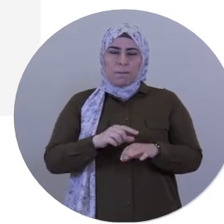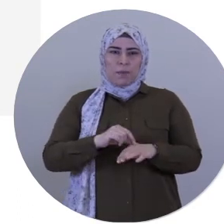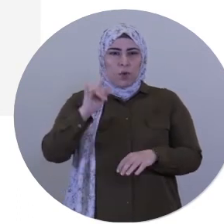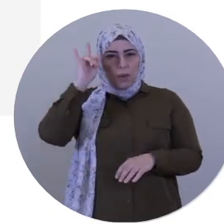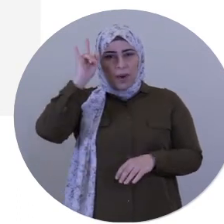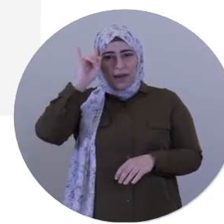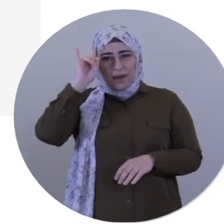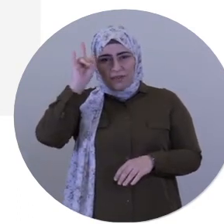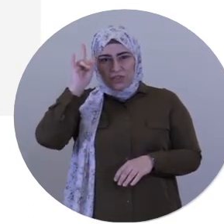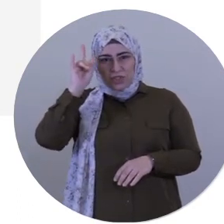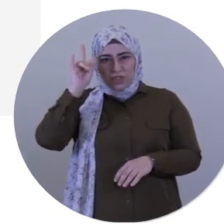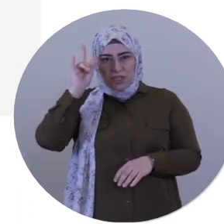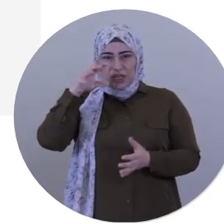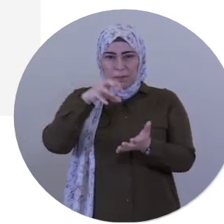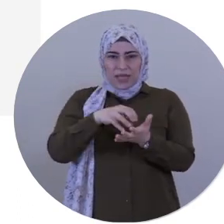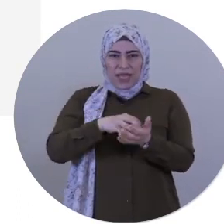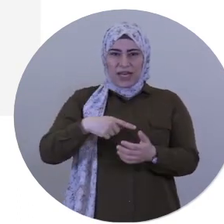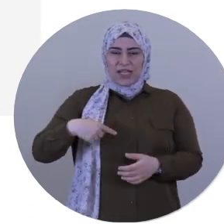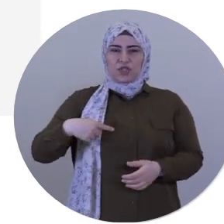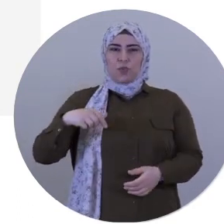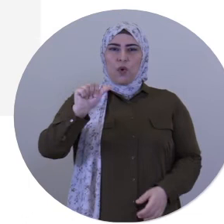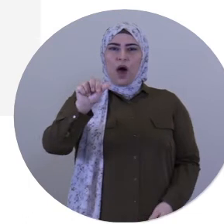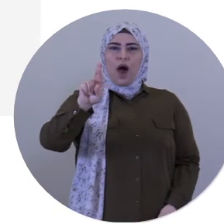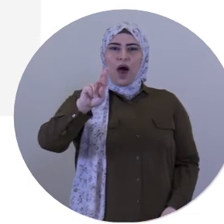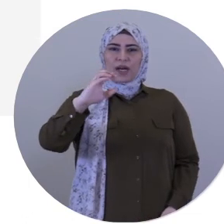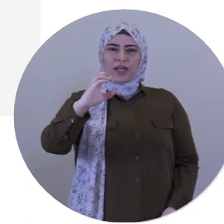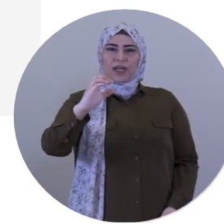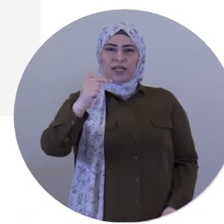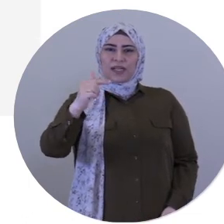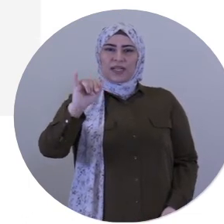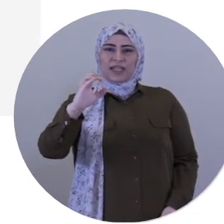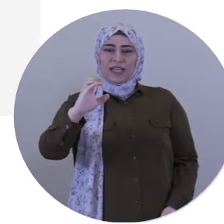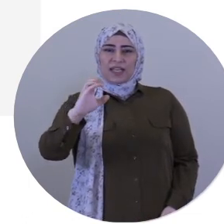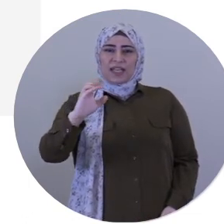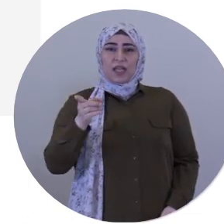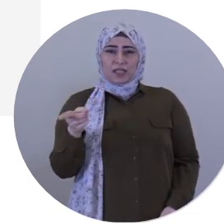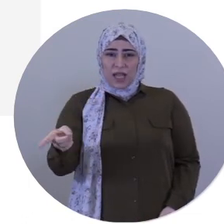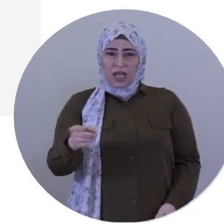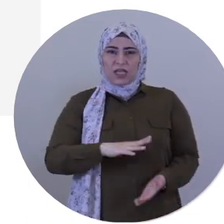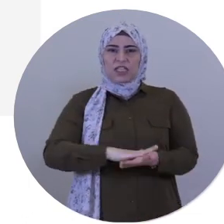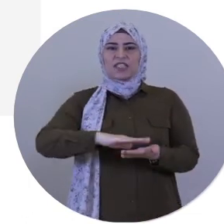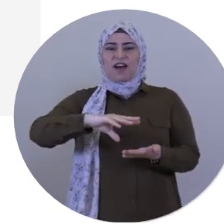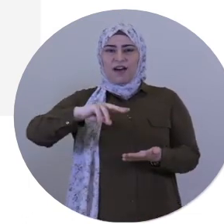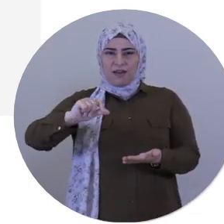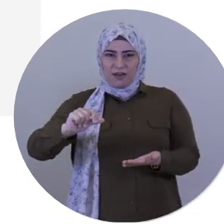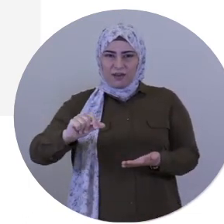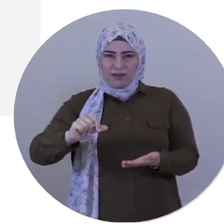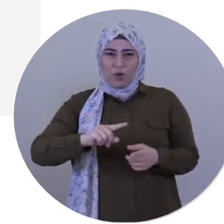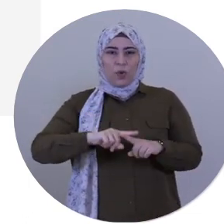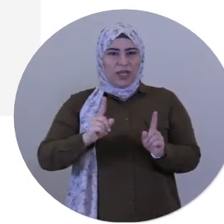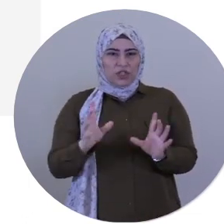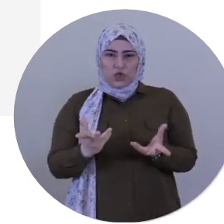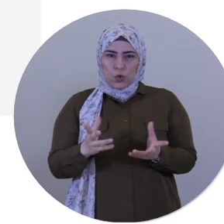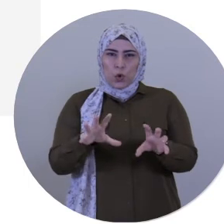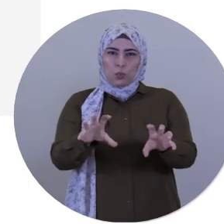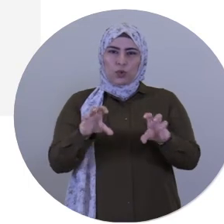a desert. There is very little rainfall and most of the water is frozen, so it is.